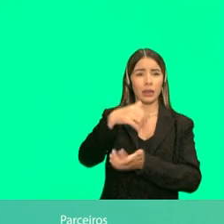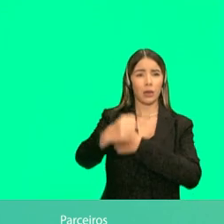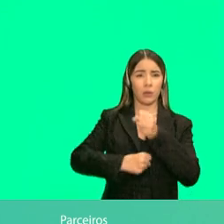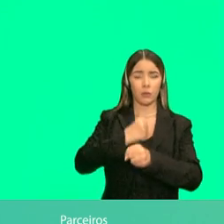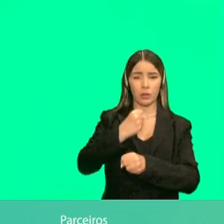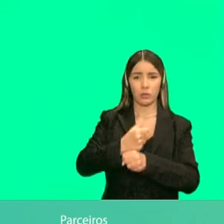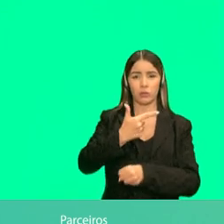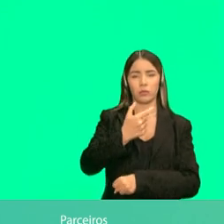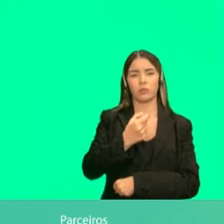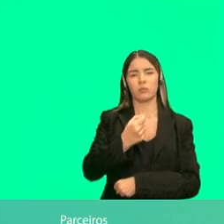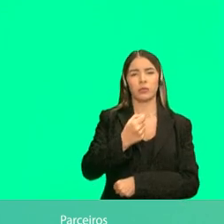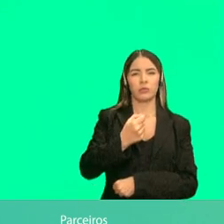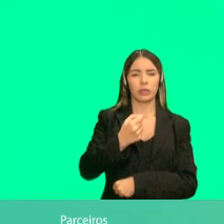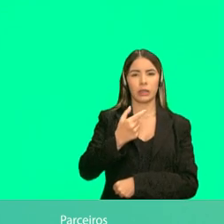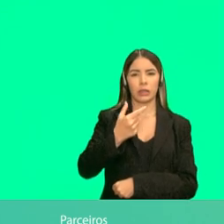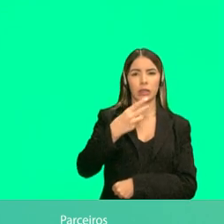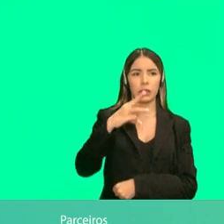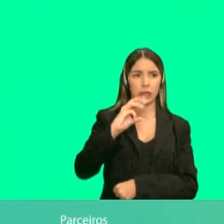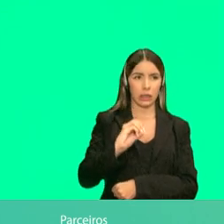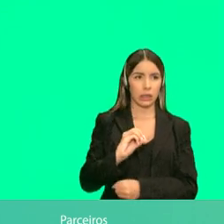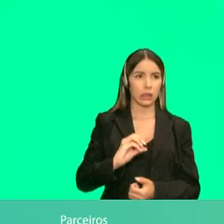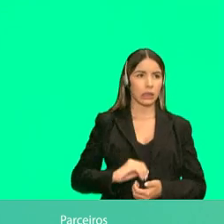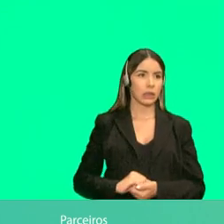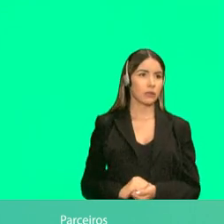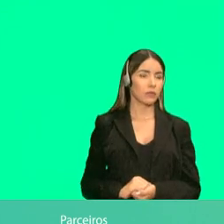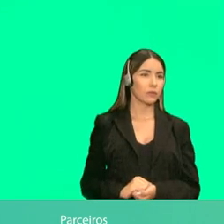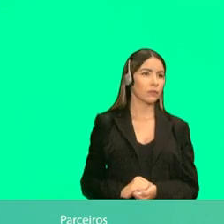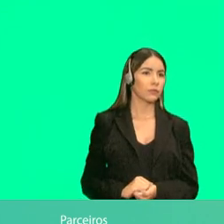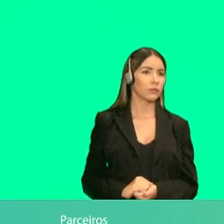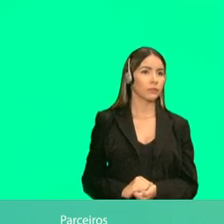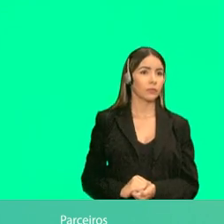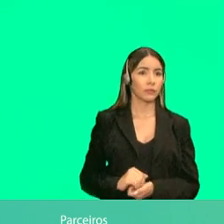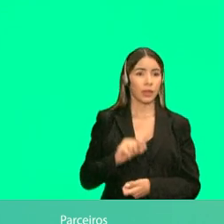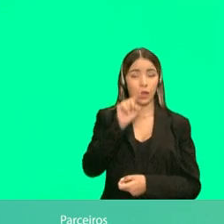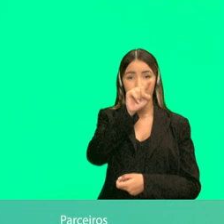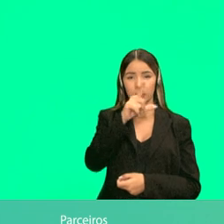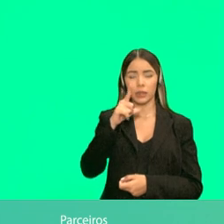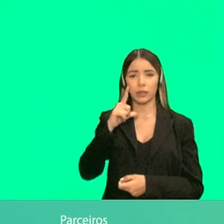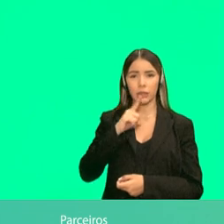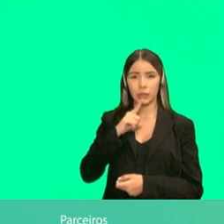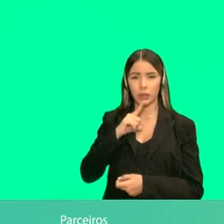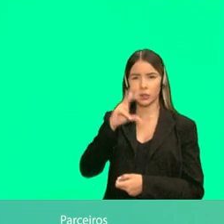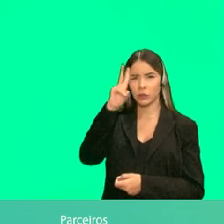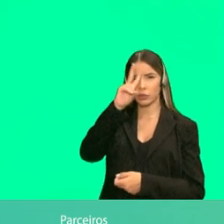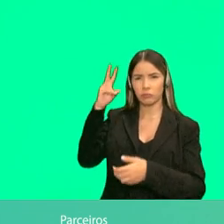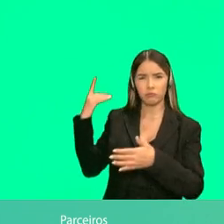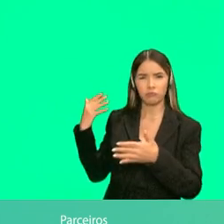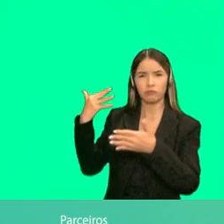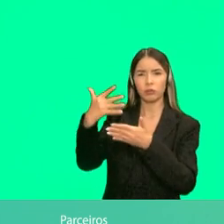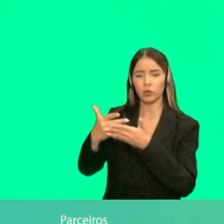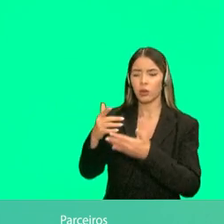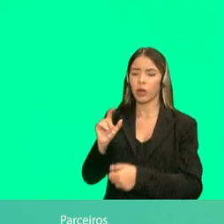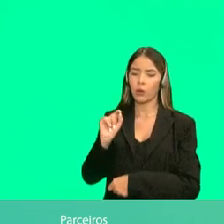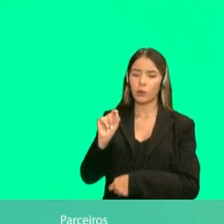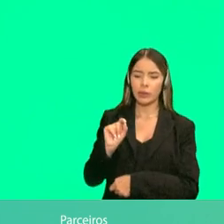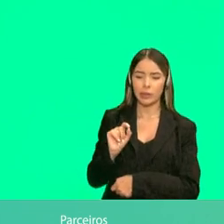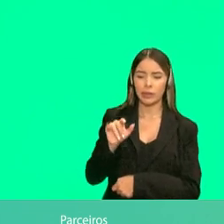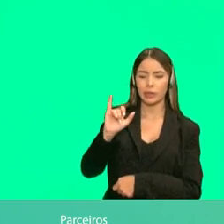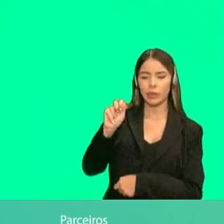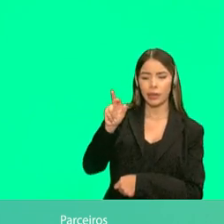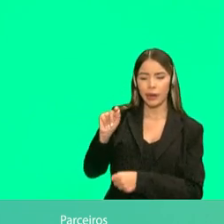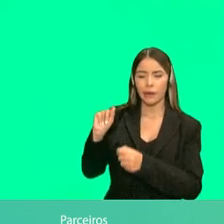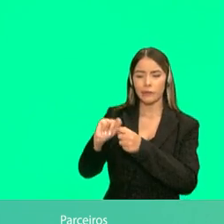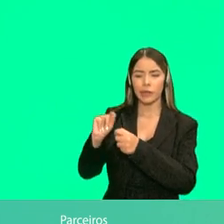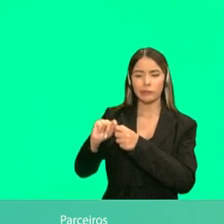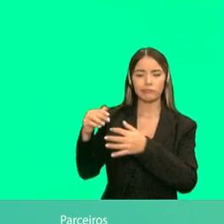emissions, only with the deployment of catalyzers in our plants, catalyzers